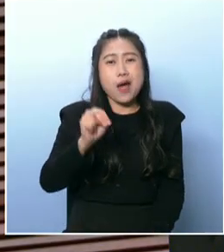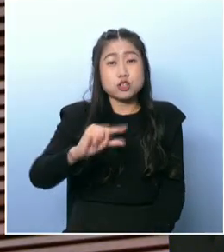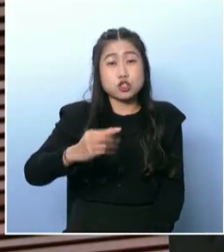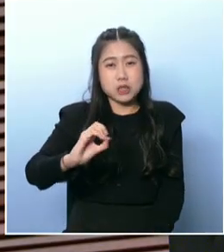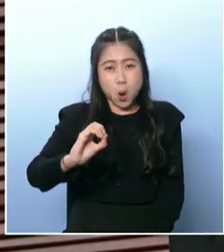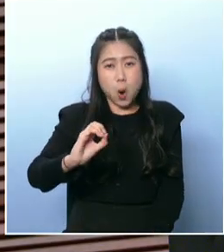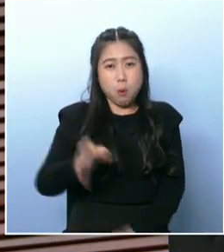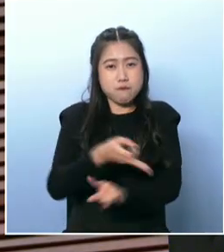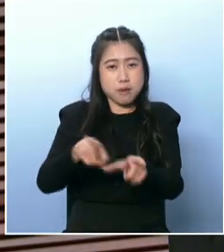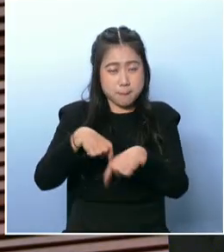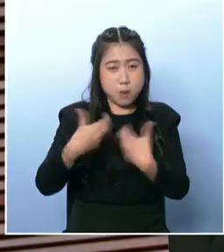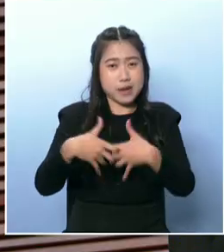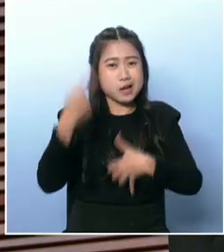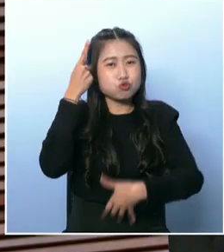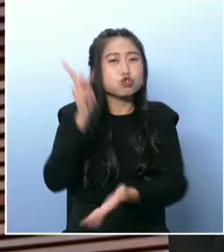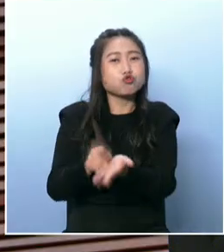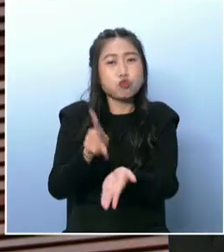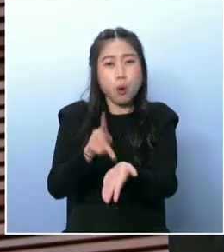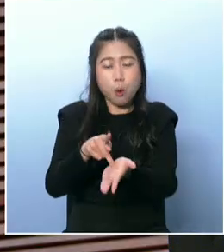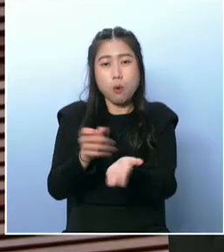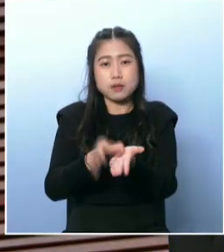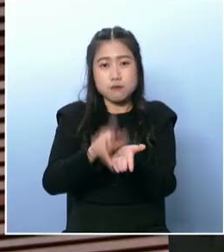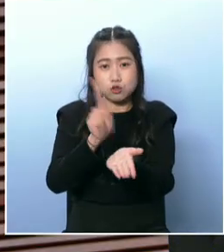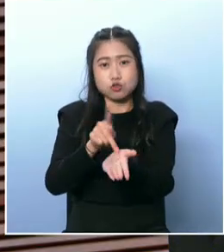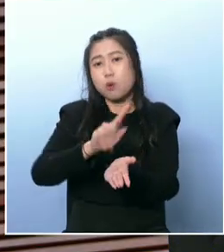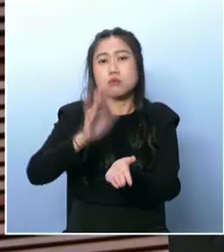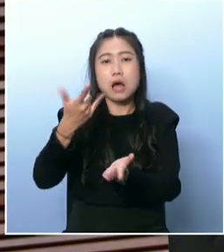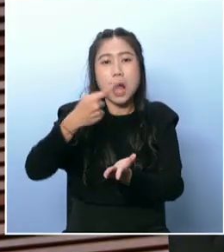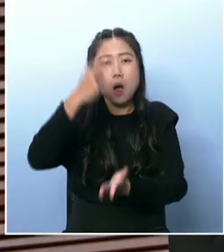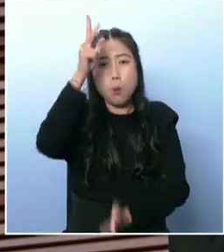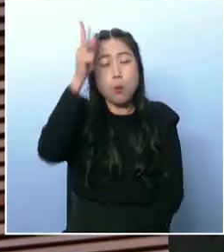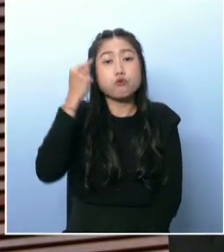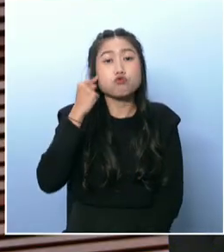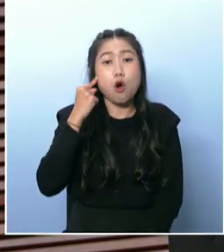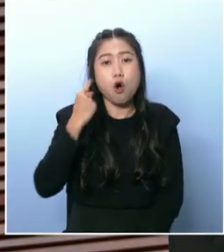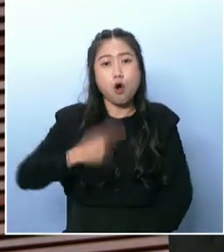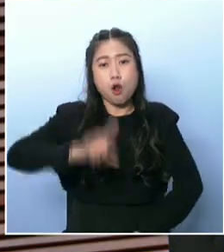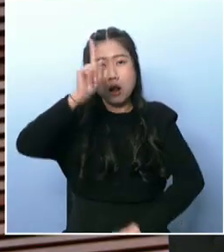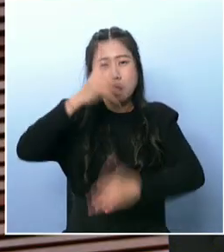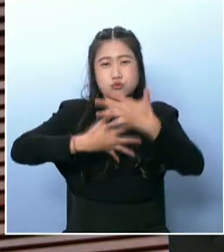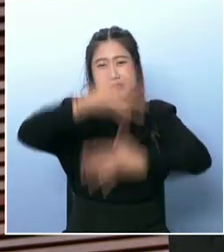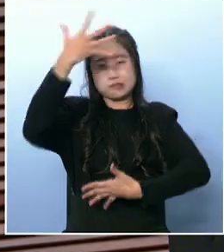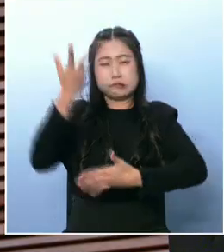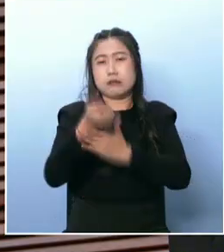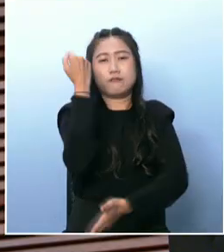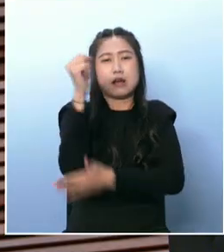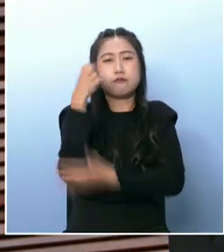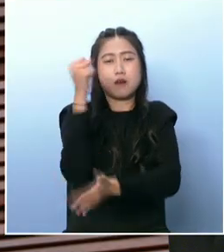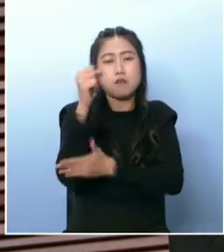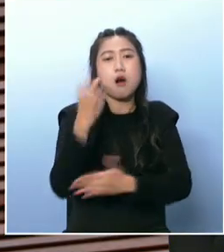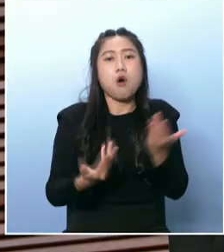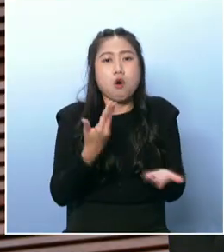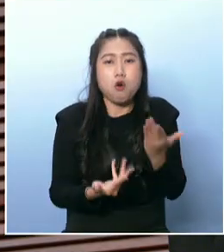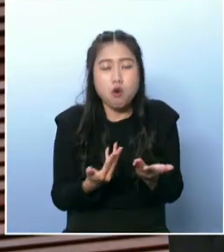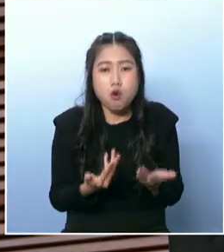in Guntong, there is an NGO who want to rent premises for the purpose. But unfortunately, there